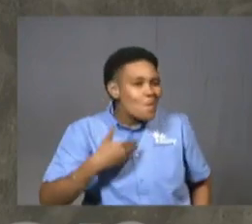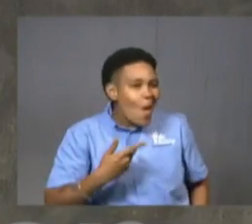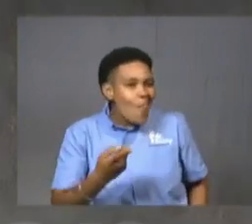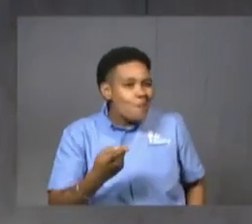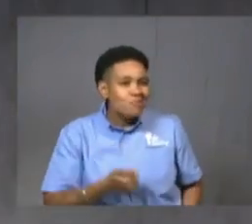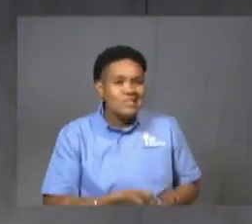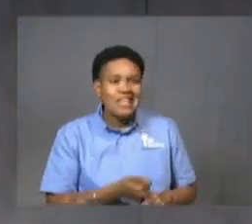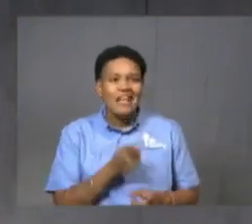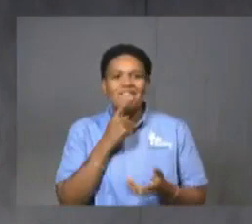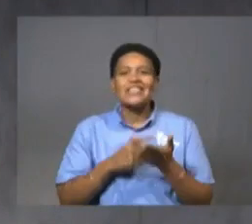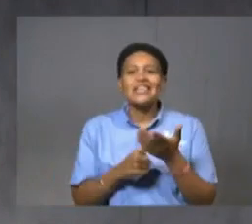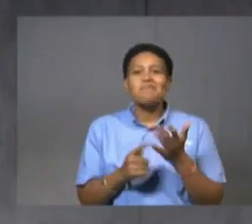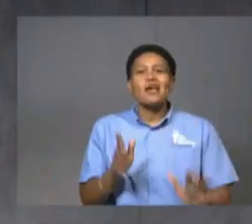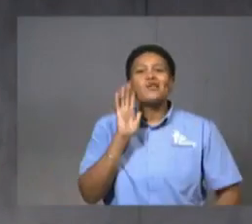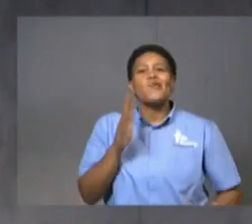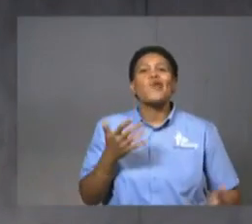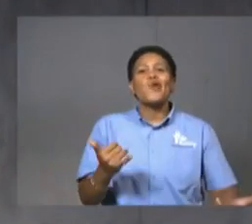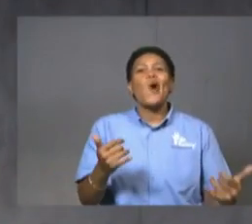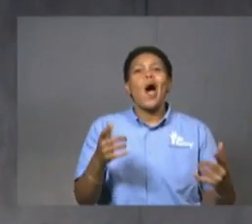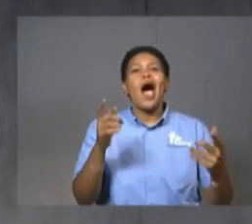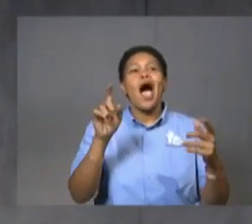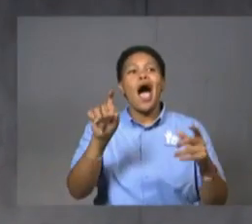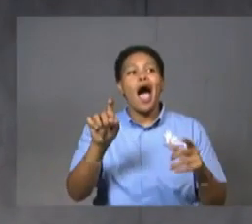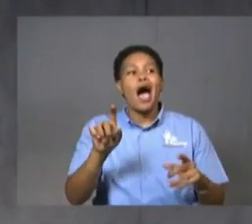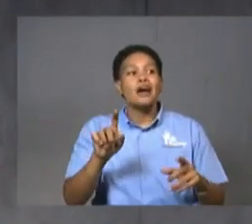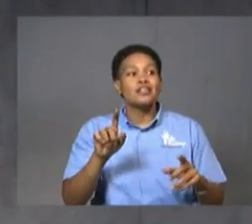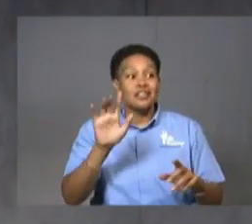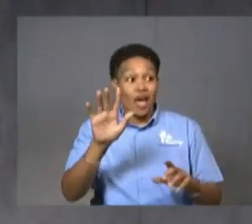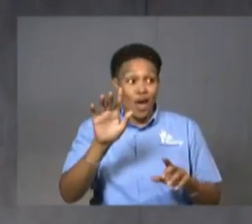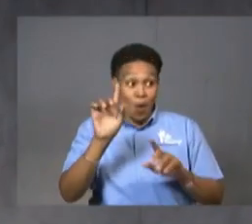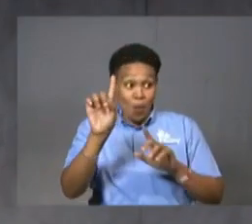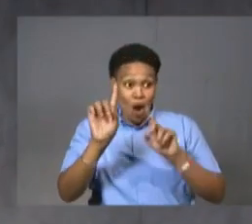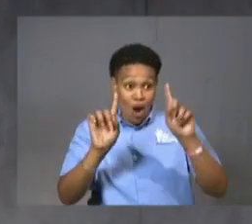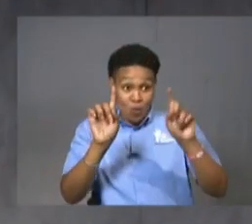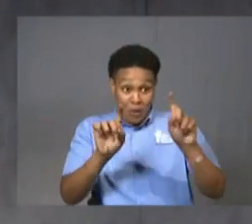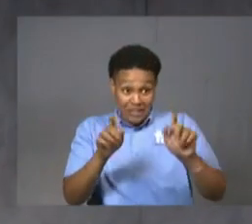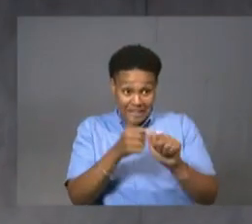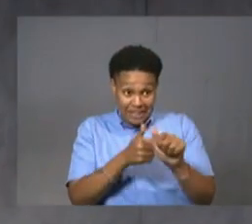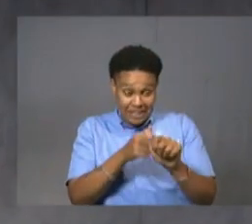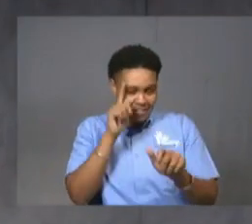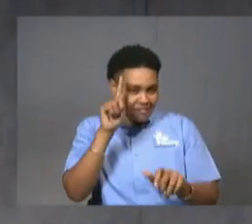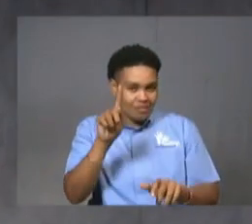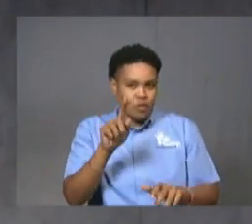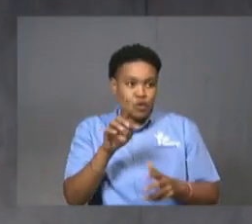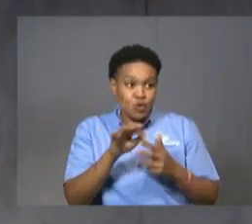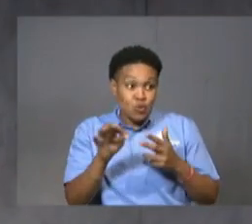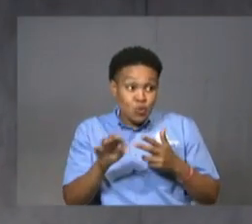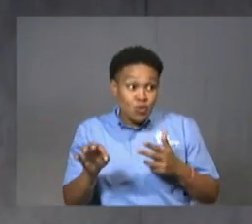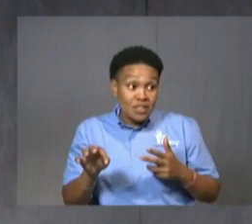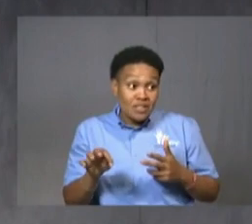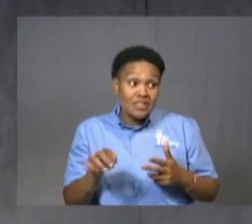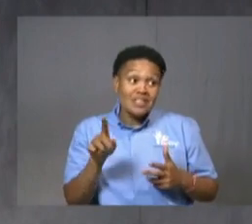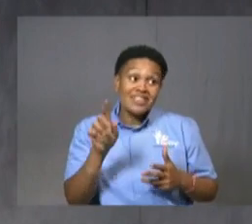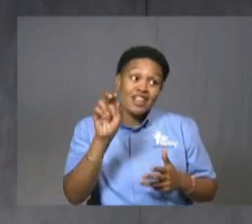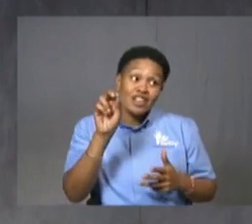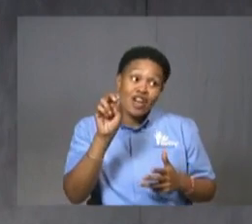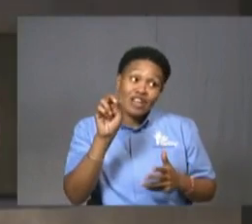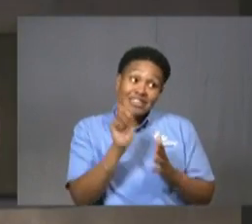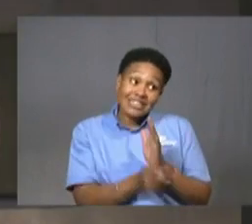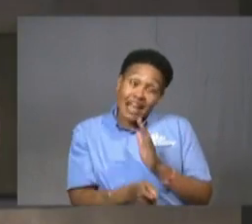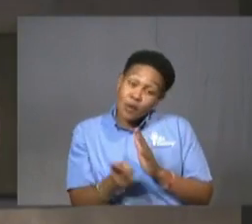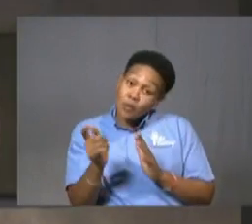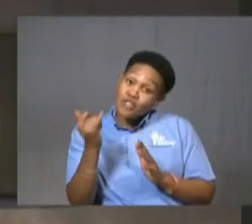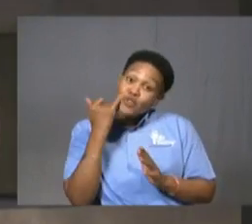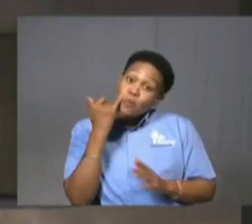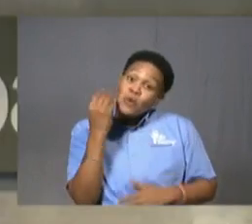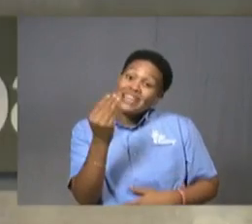now be allowed to ask their opponent one question of their choosing within 30 seconds. to which they are both obliged to give an answer within